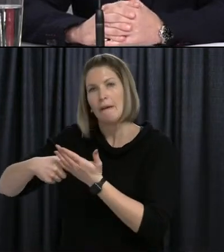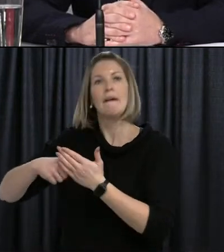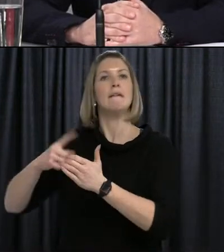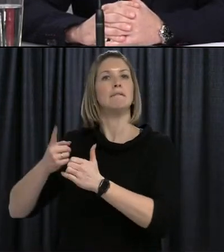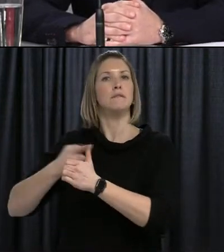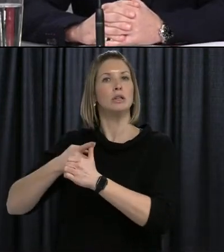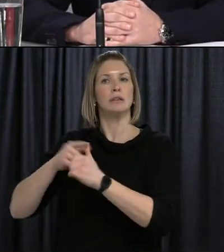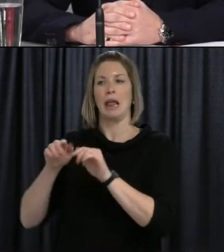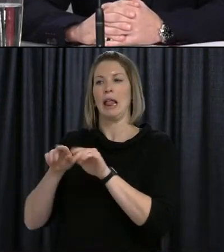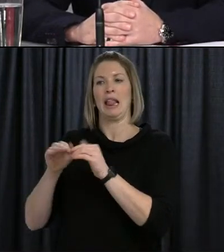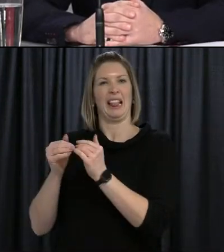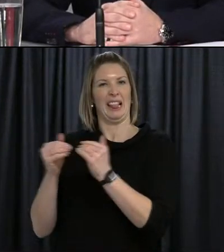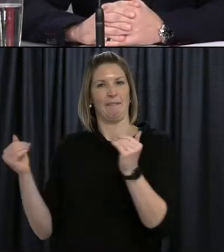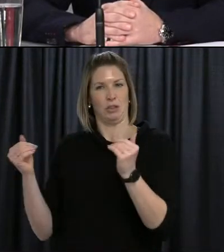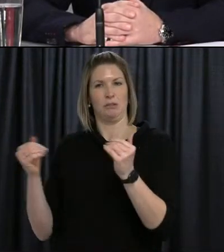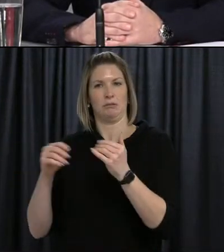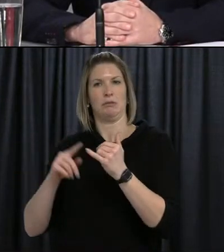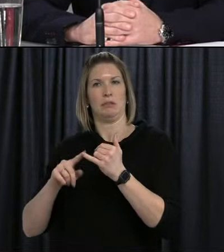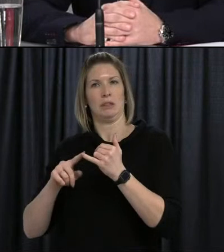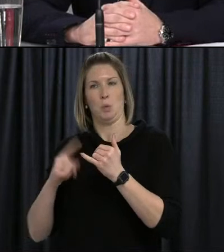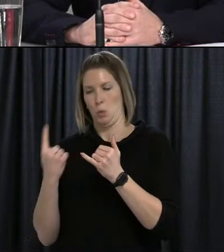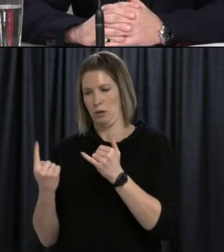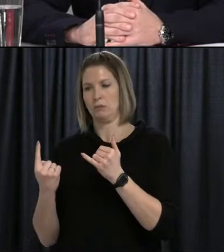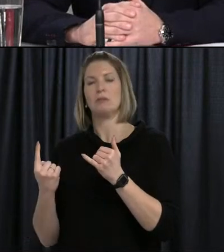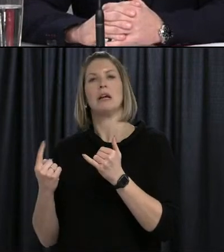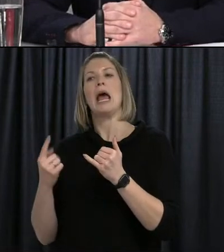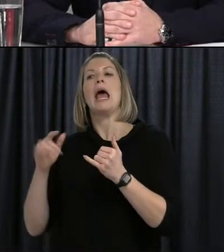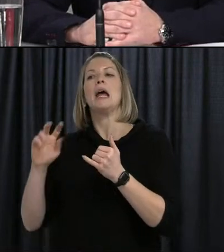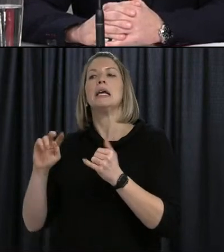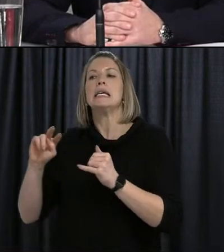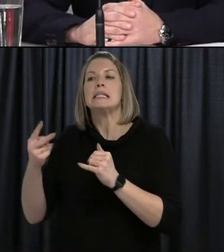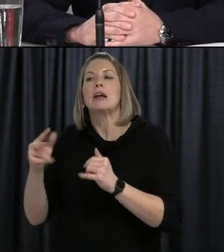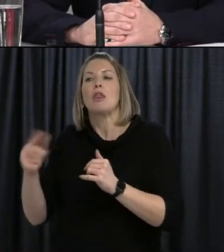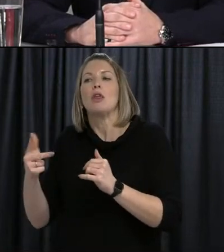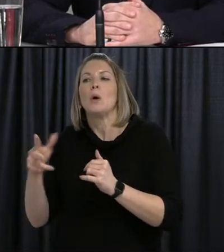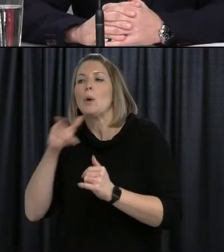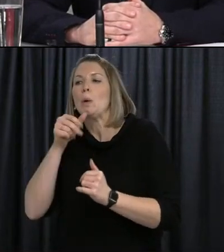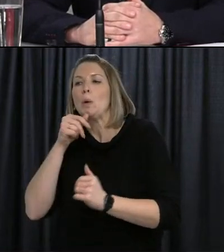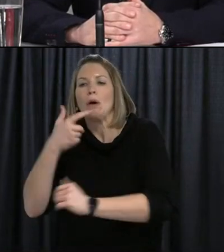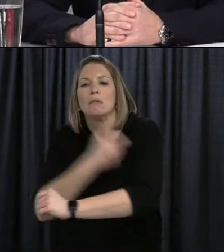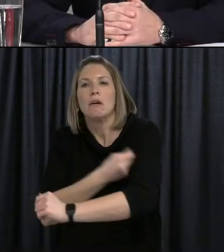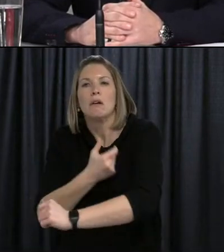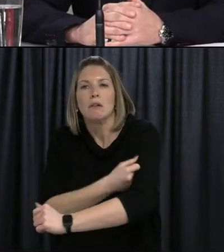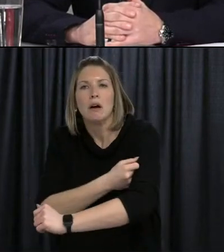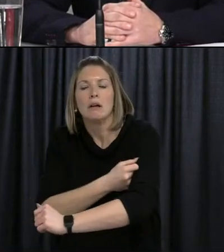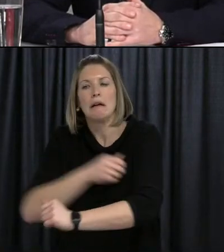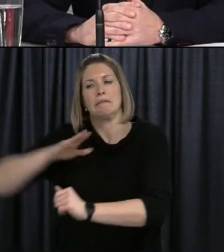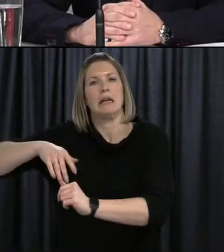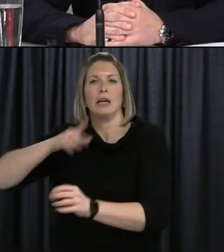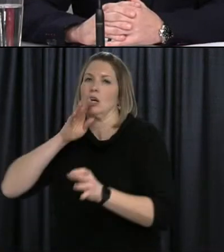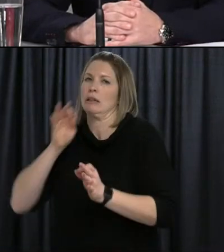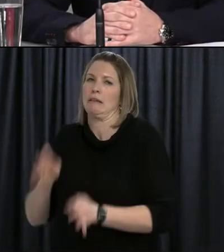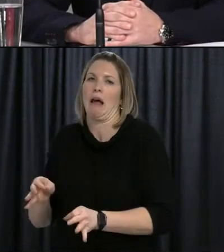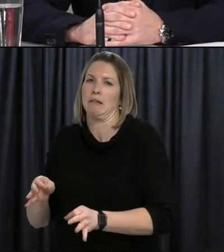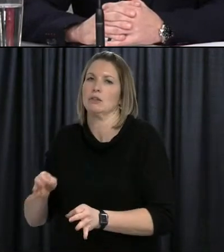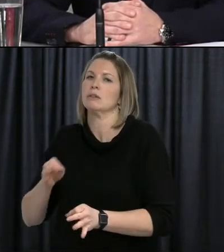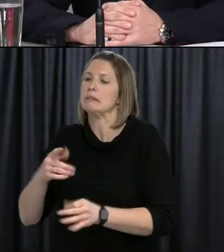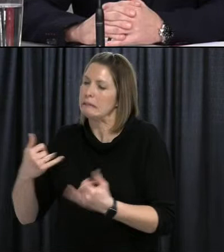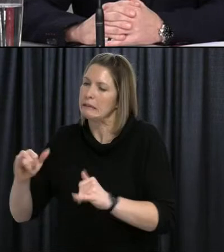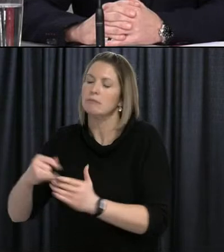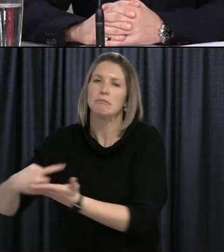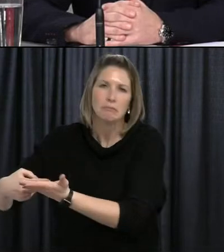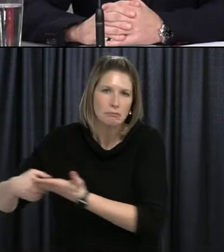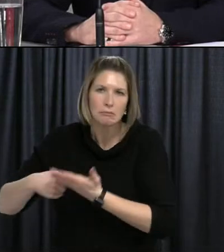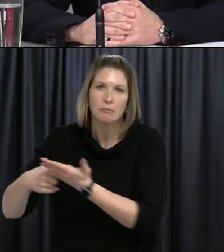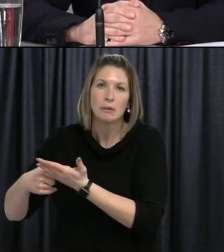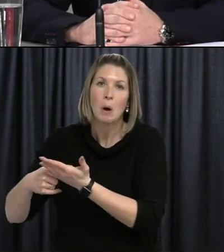Phase 1 and looking at further defining our priority groups for Phase 2. As the vaccine is not yet in abundant supply, we need to